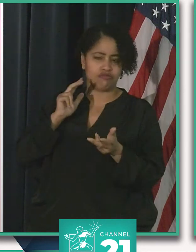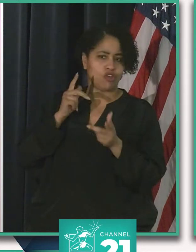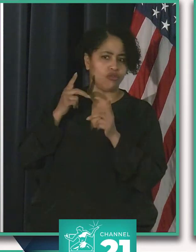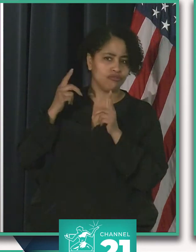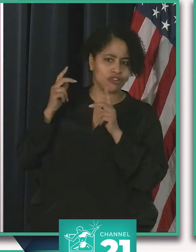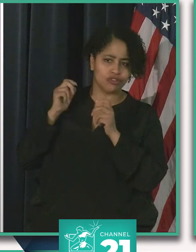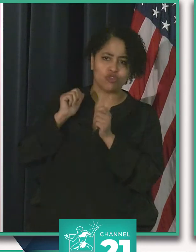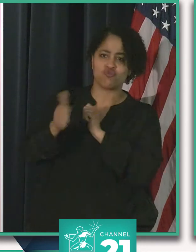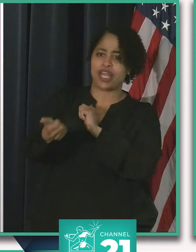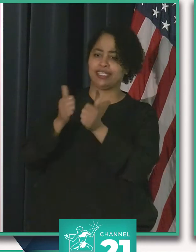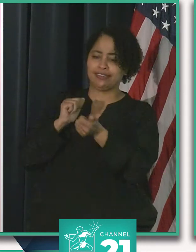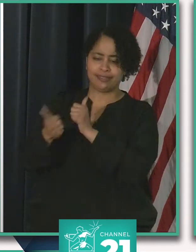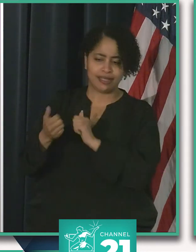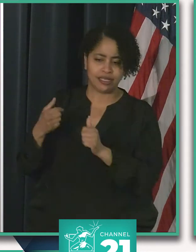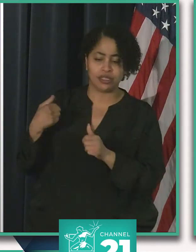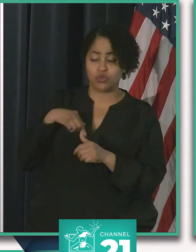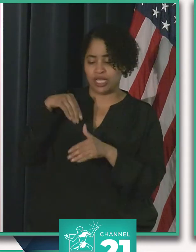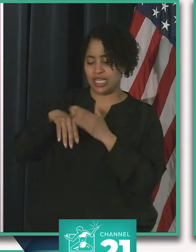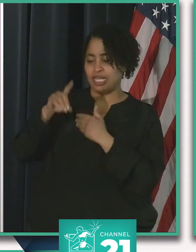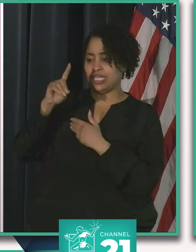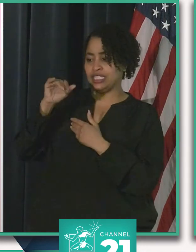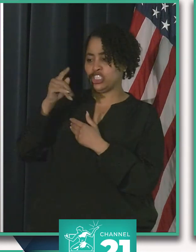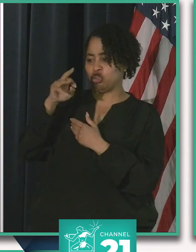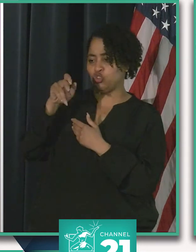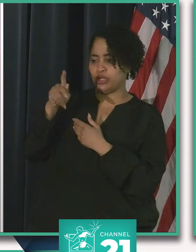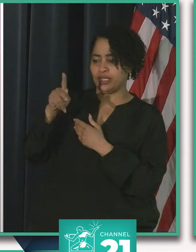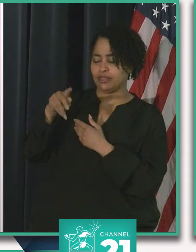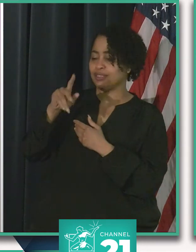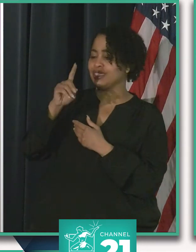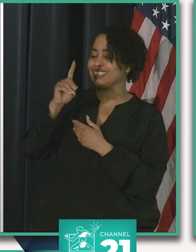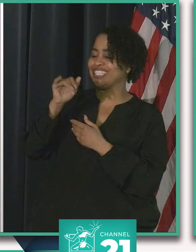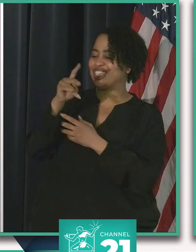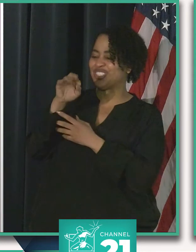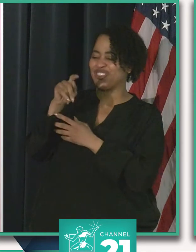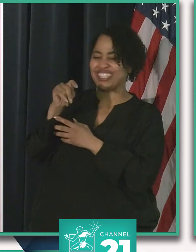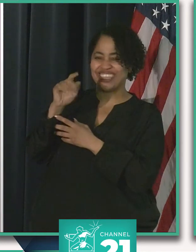street. We're in District 5. We're... No, with Dexter.